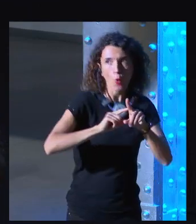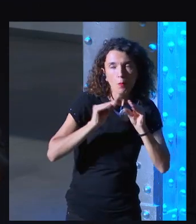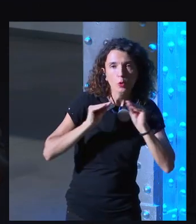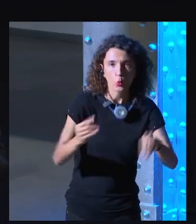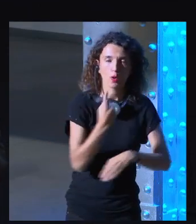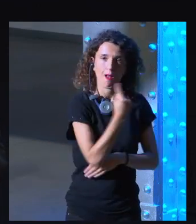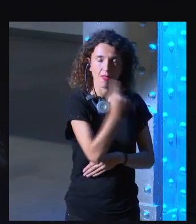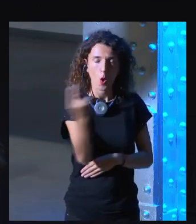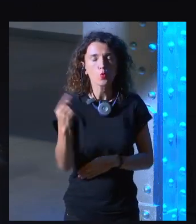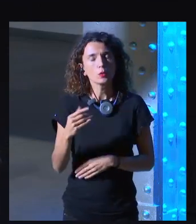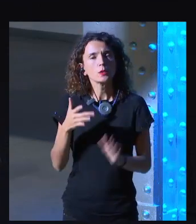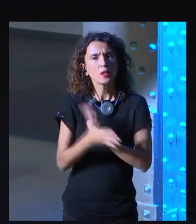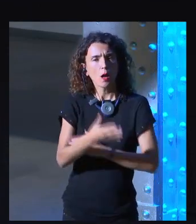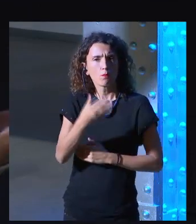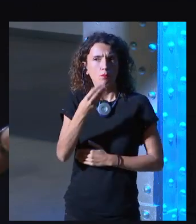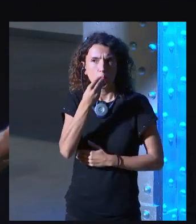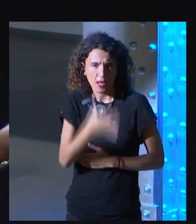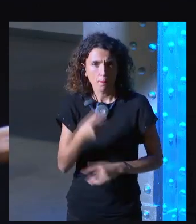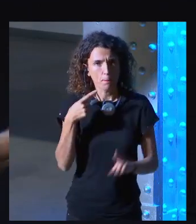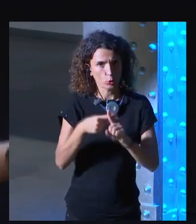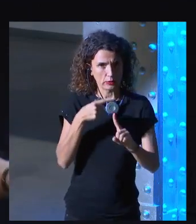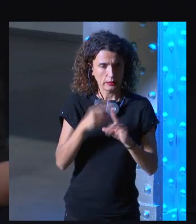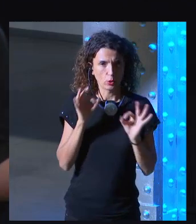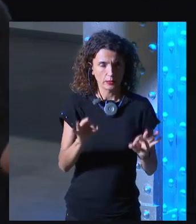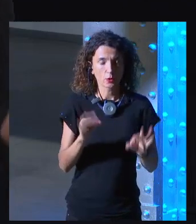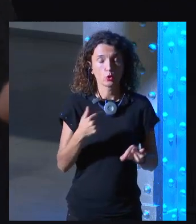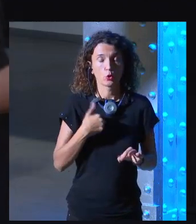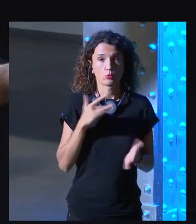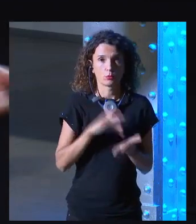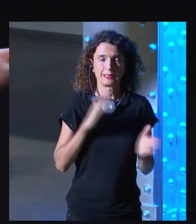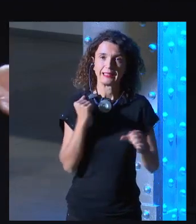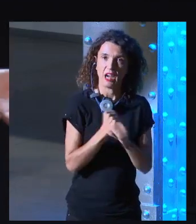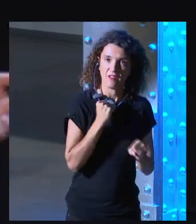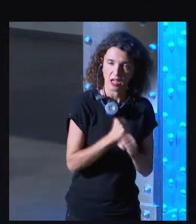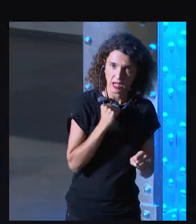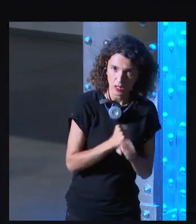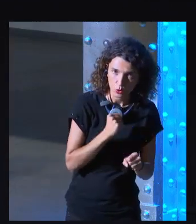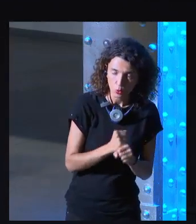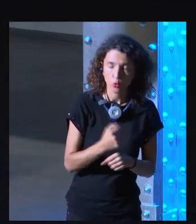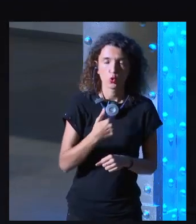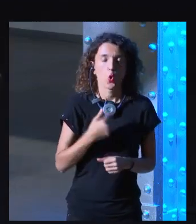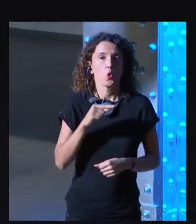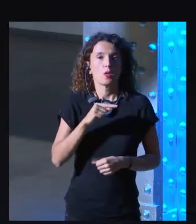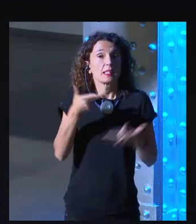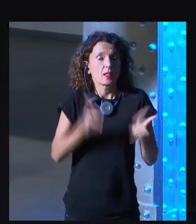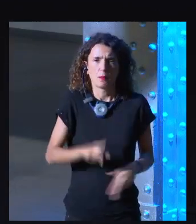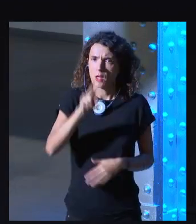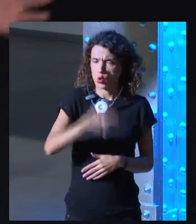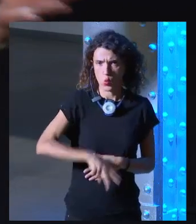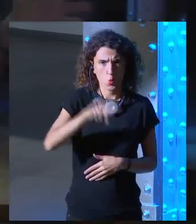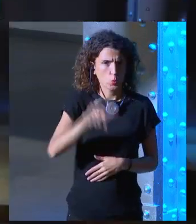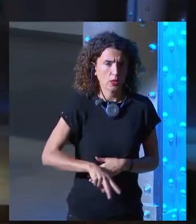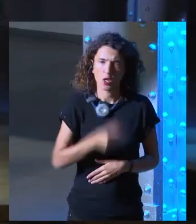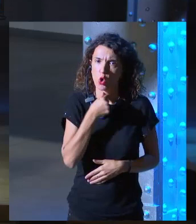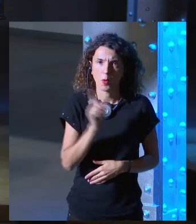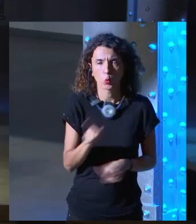out loud. So when I'm working, I never sit down. I hate sitting down. I hate it. So this is torture. So